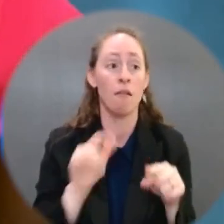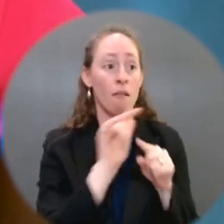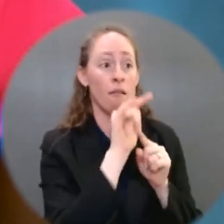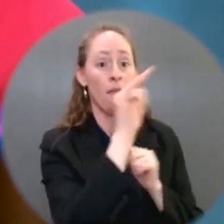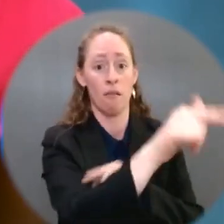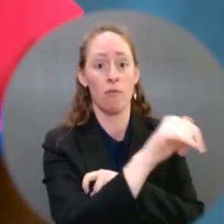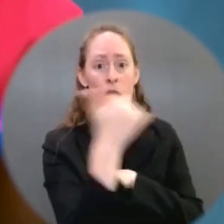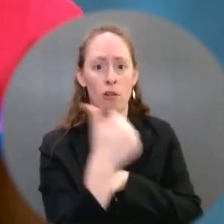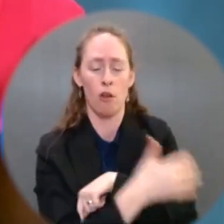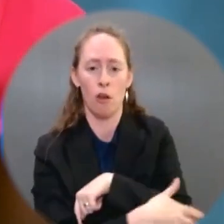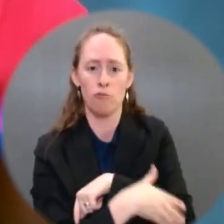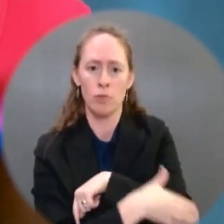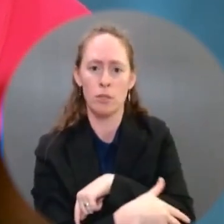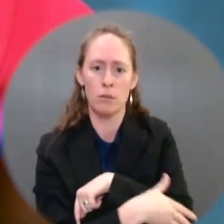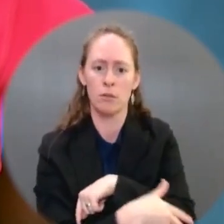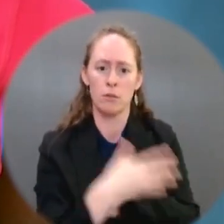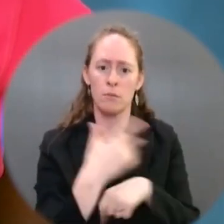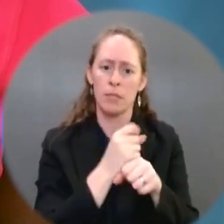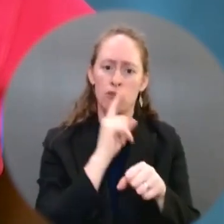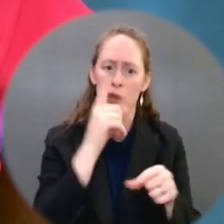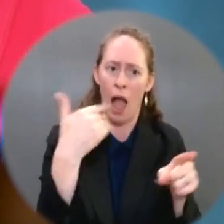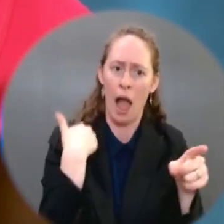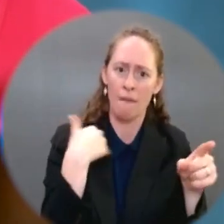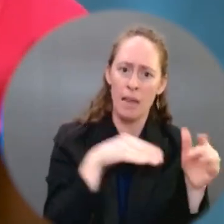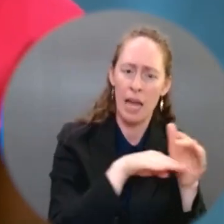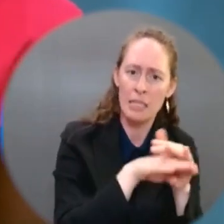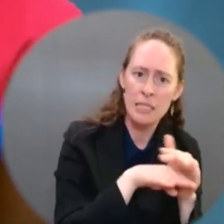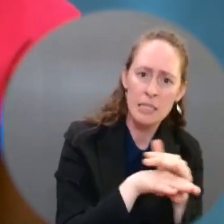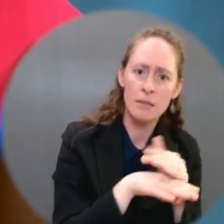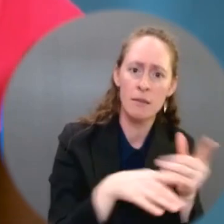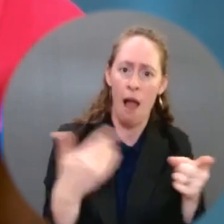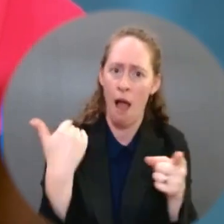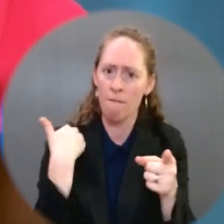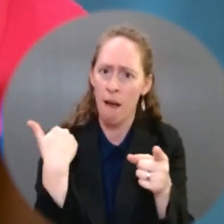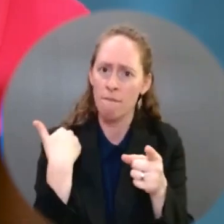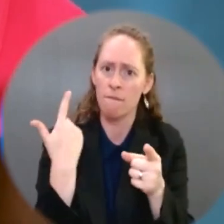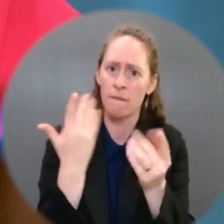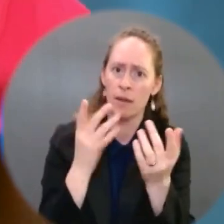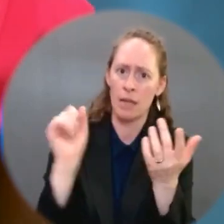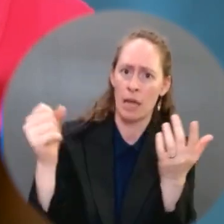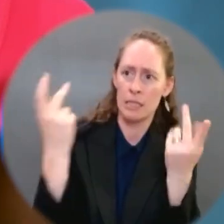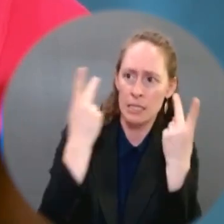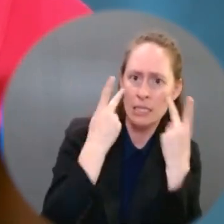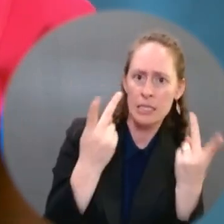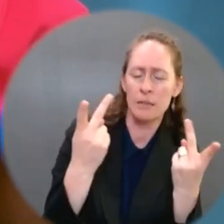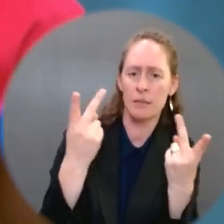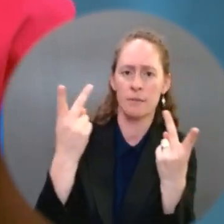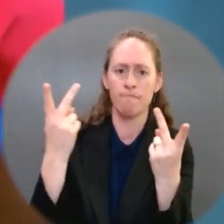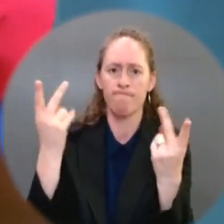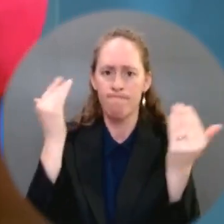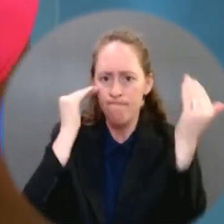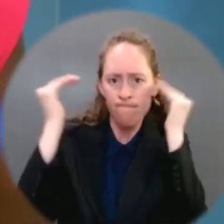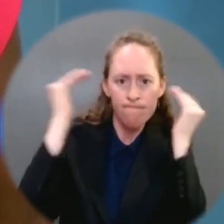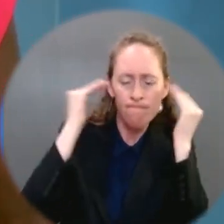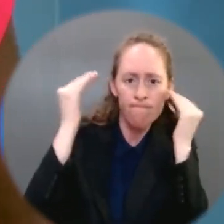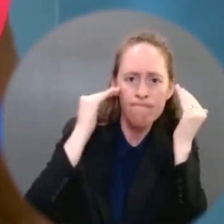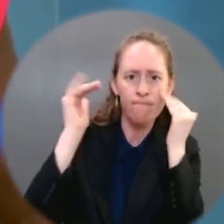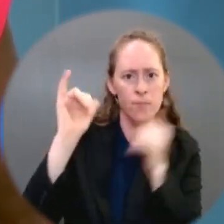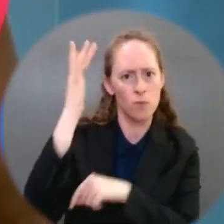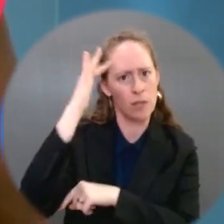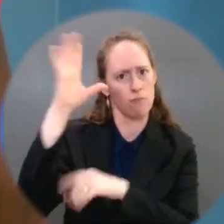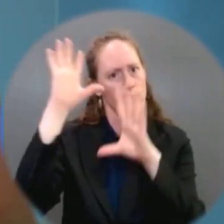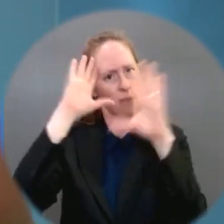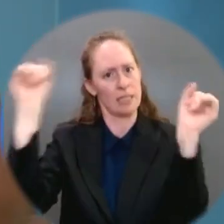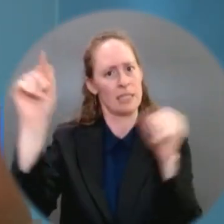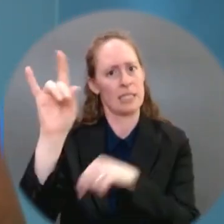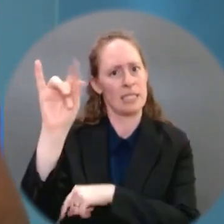a host country to make sure that you all have access, that there is transparency, which is why you heard from the president directly, and